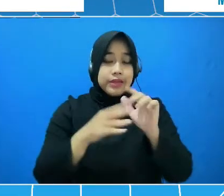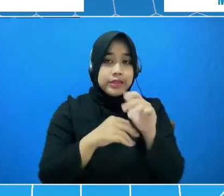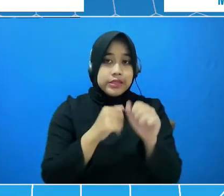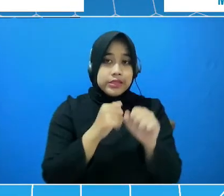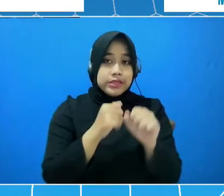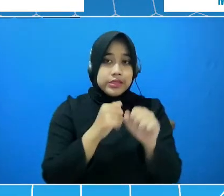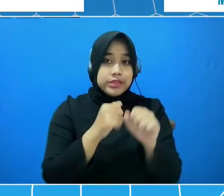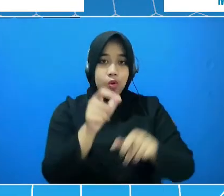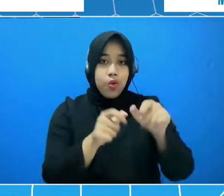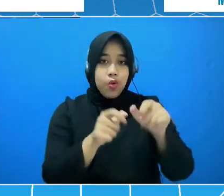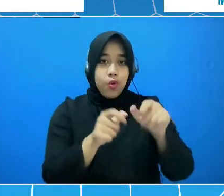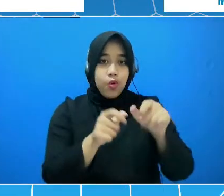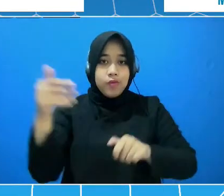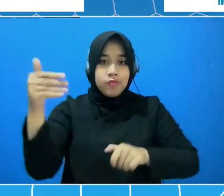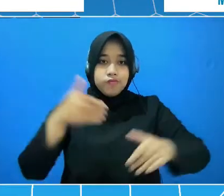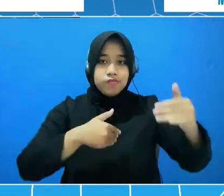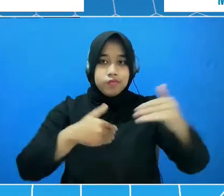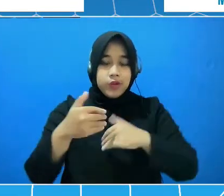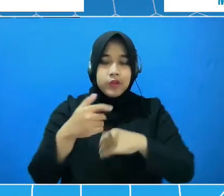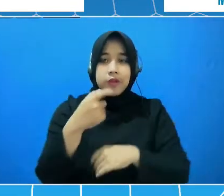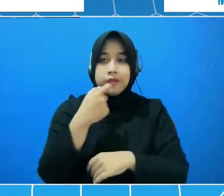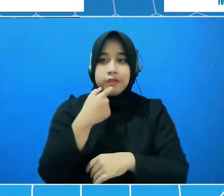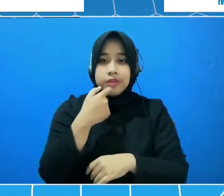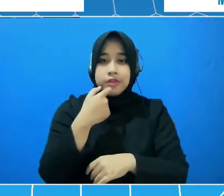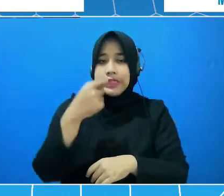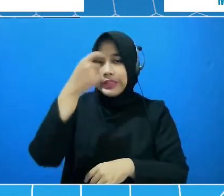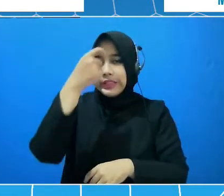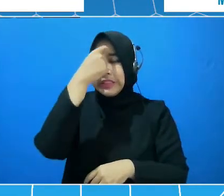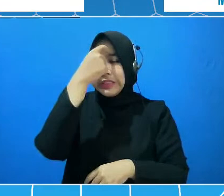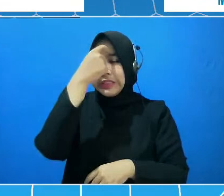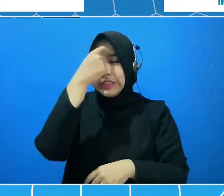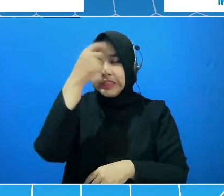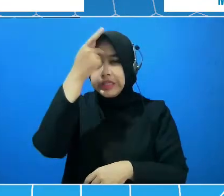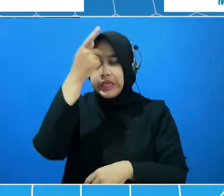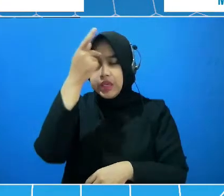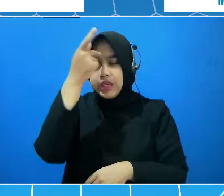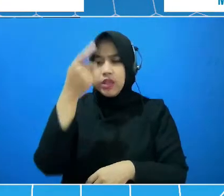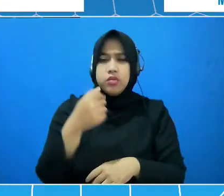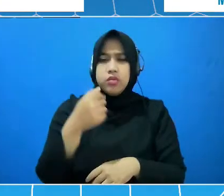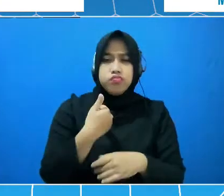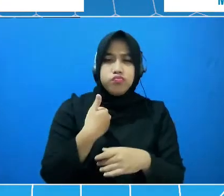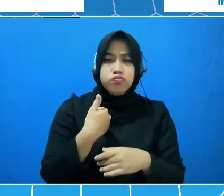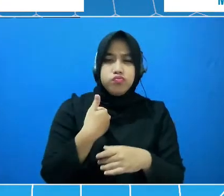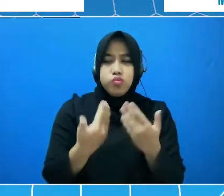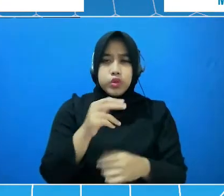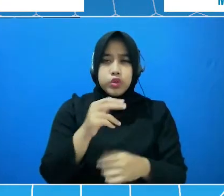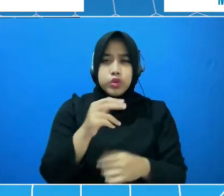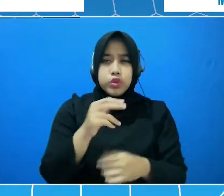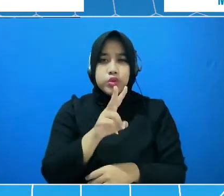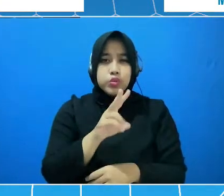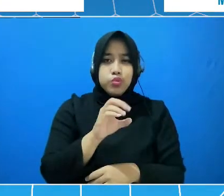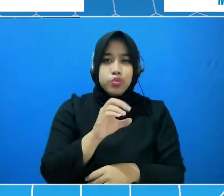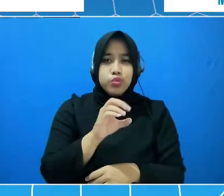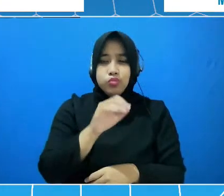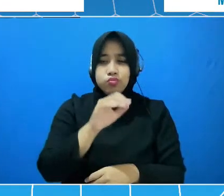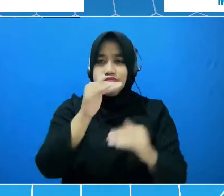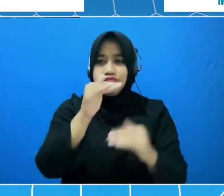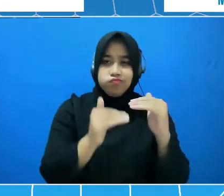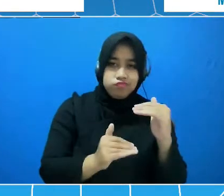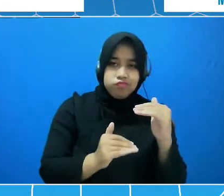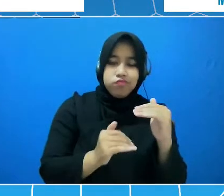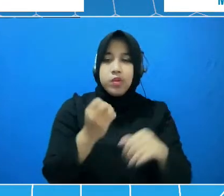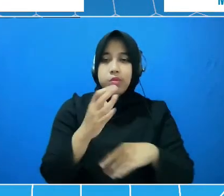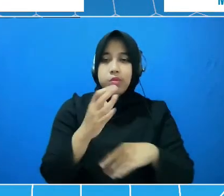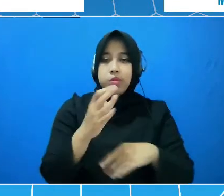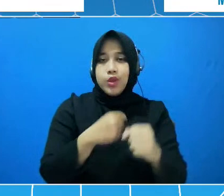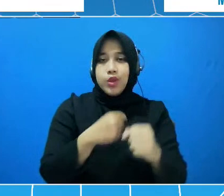done regularly, has decreased by about 10 to 20%. Over the last year, this year and the last year too. So there